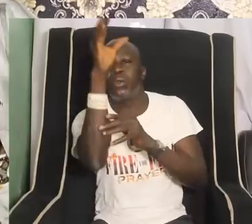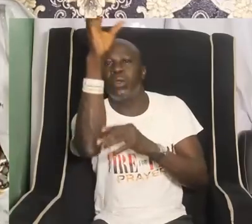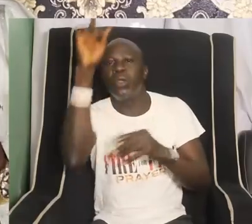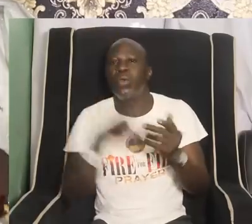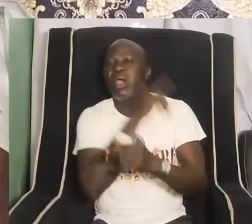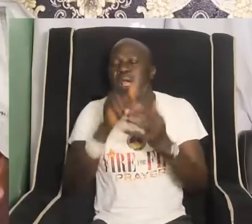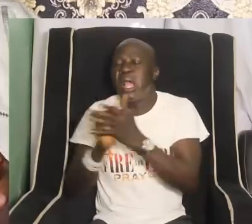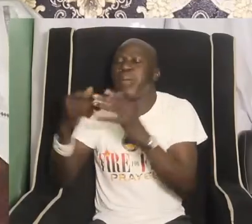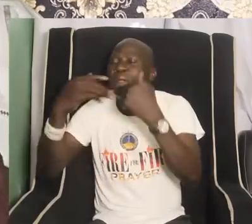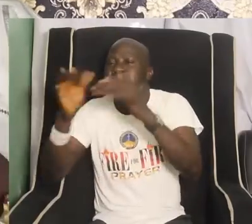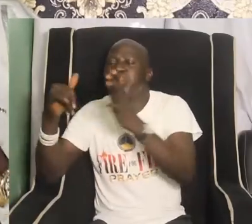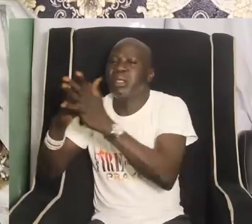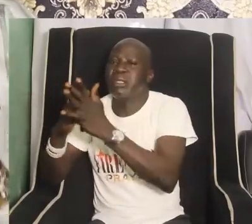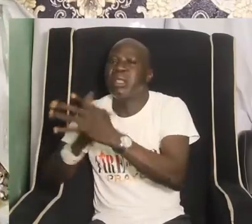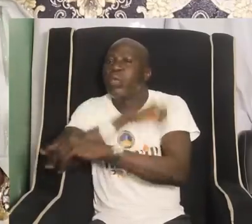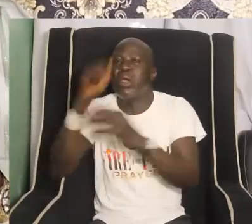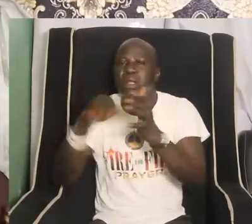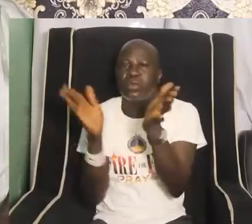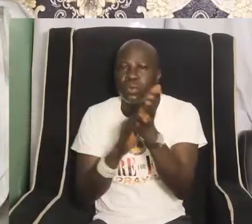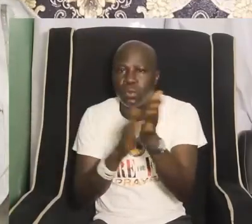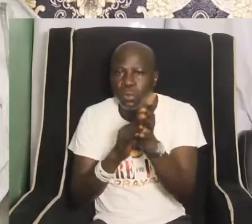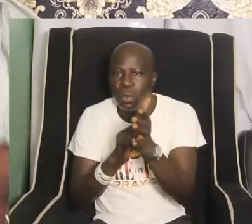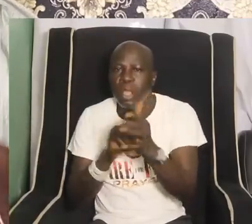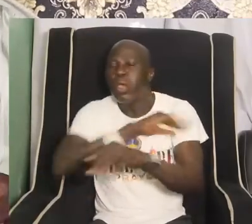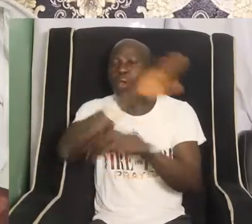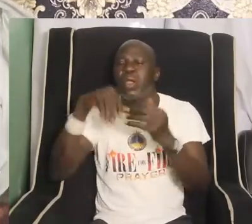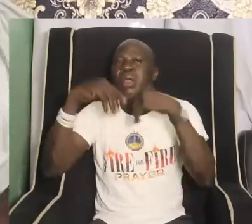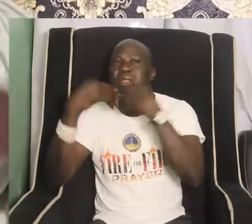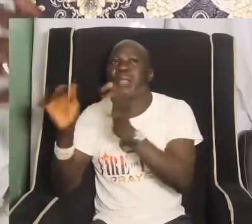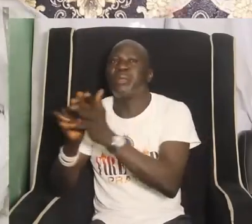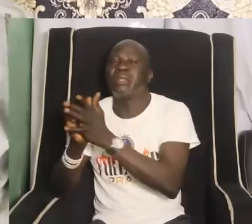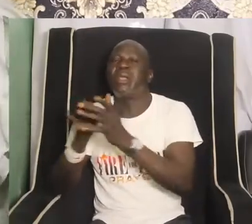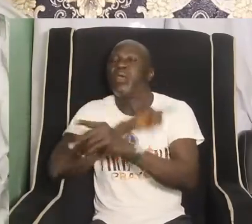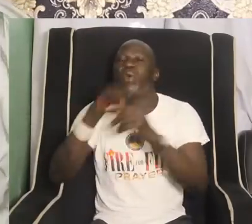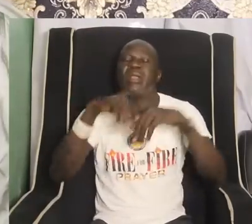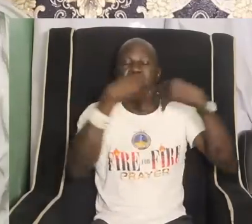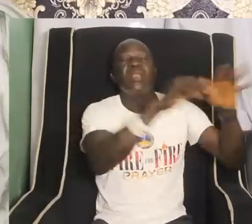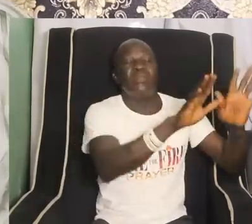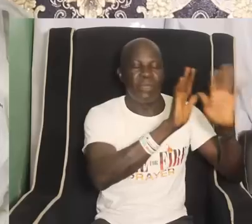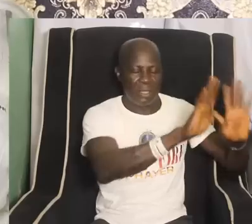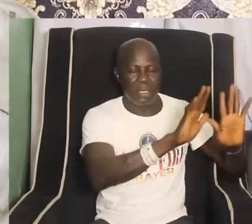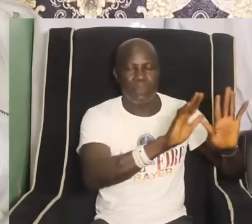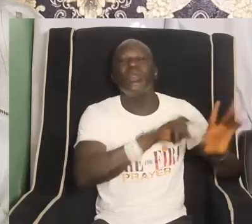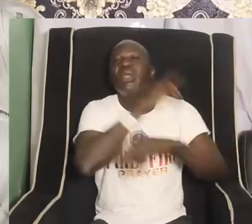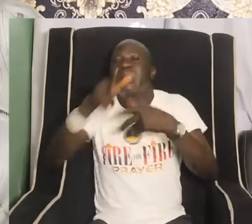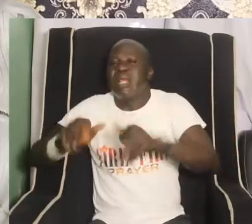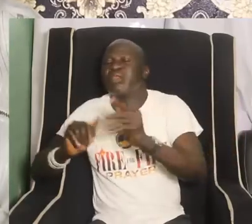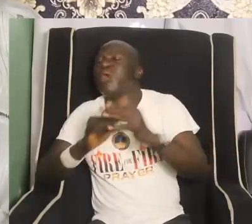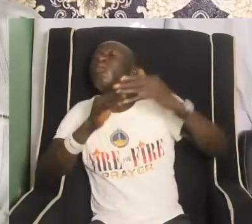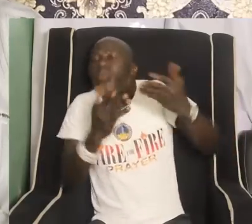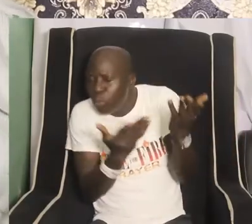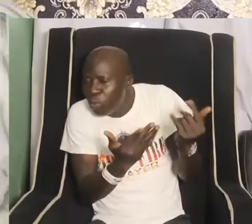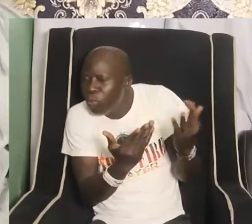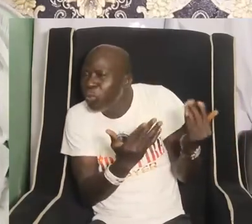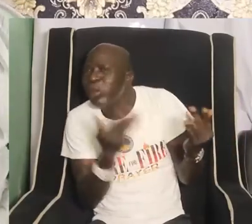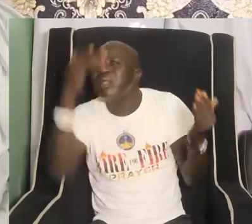bá escape wẹ̀. If you escape it. Ìgbà tó wà ilé ìwé. When you are in school. Tó bá escape wẹ̀. If you escape it. Wọ́n á ní ẹ̀fínlẹ̀. They will say leave it. Ẹ já lọ dúró sí ìkórìtà